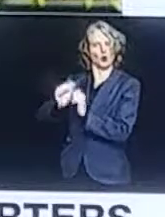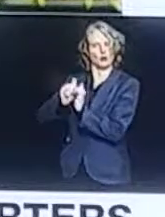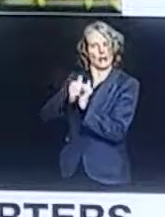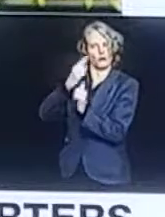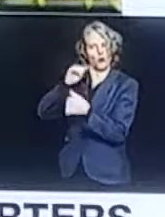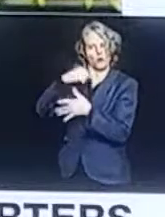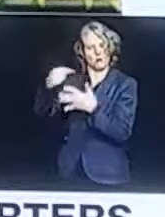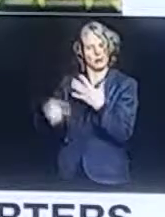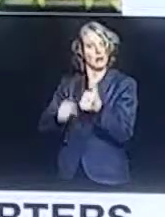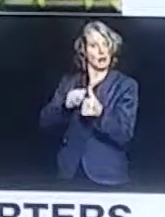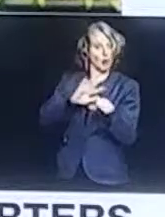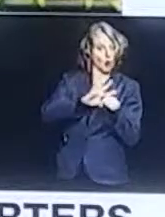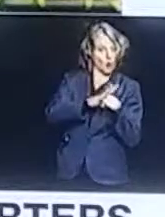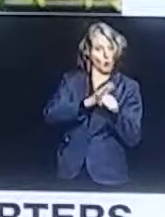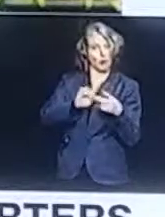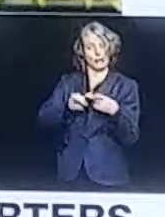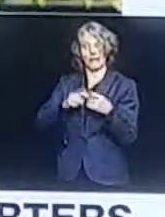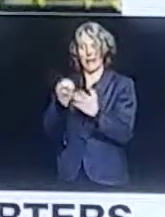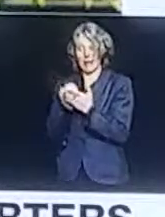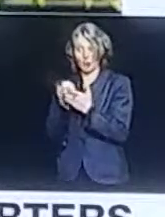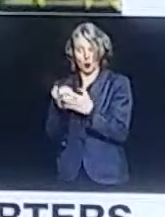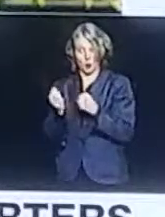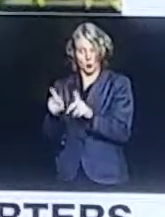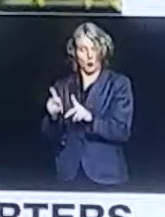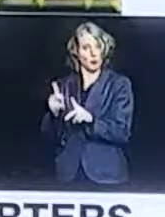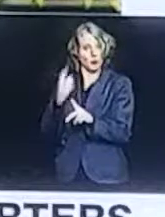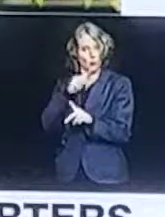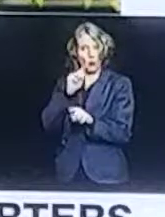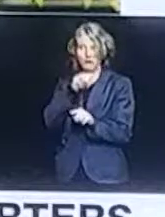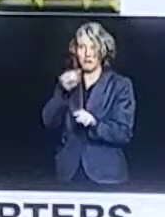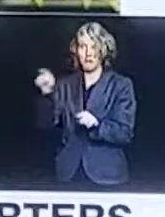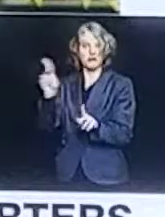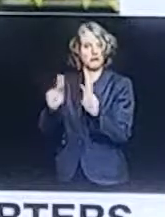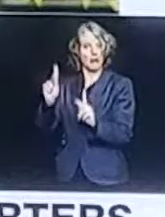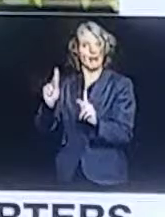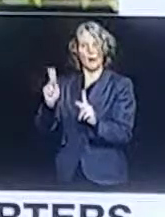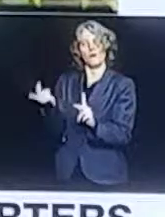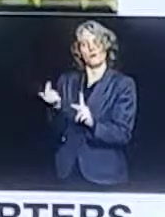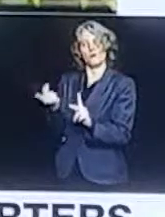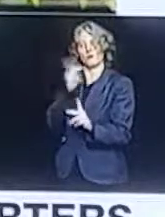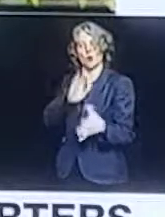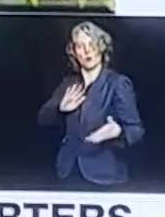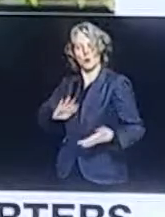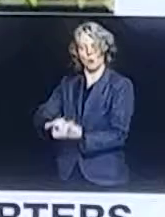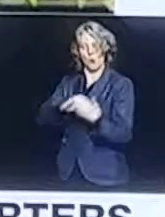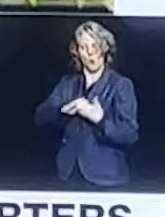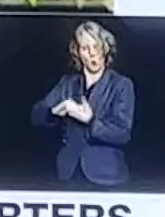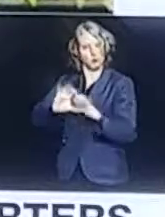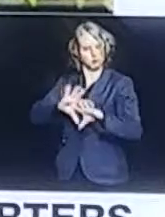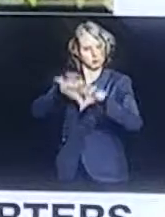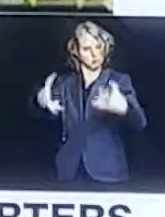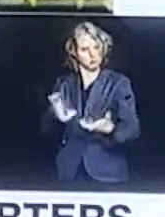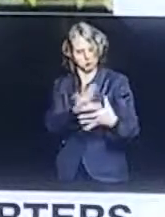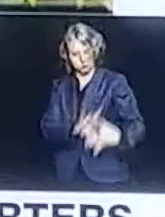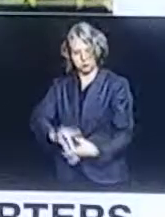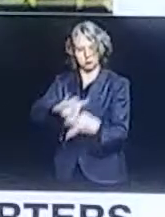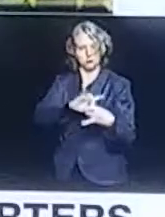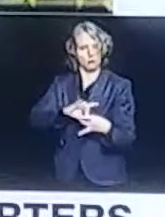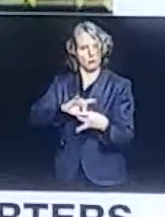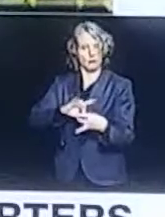to economic opportunities for our citizens as we engage cooperatively in a global world. I continue to